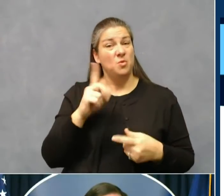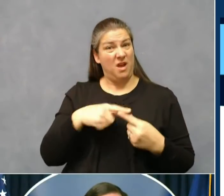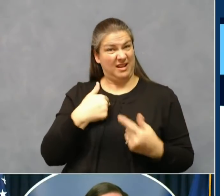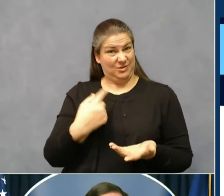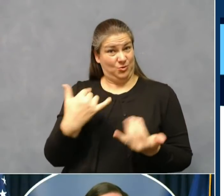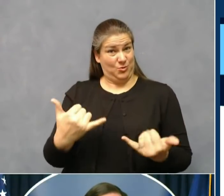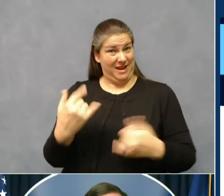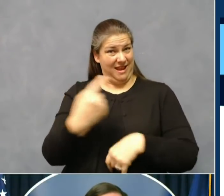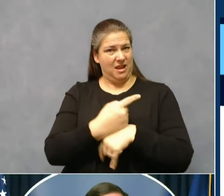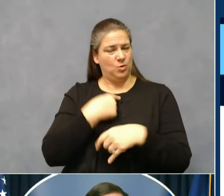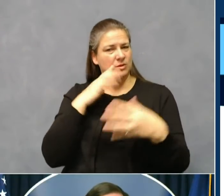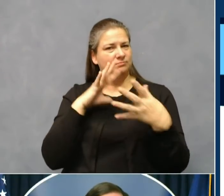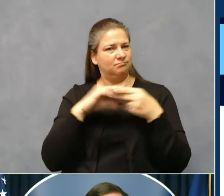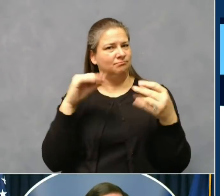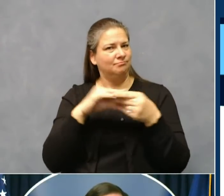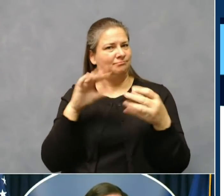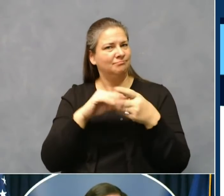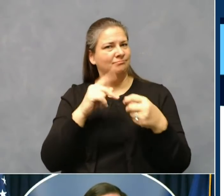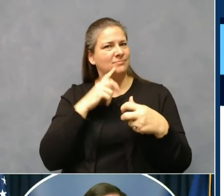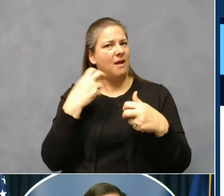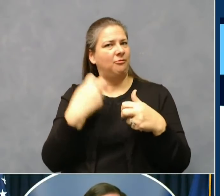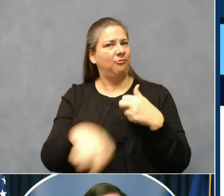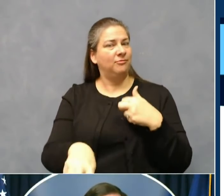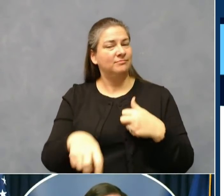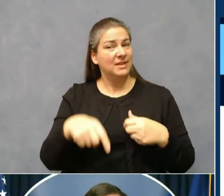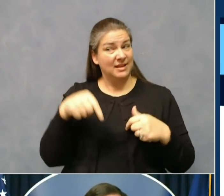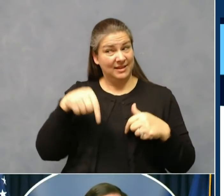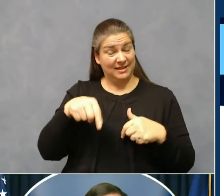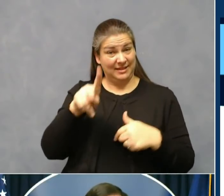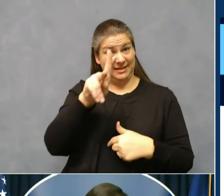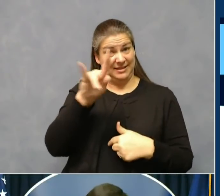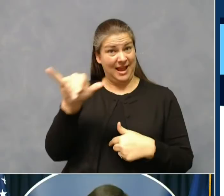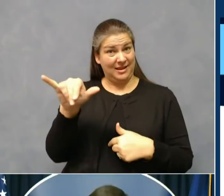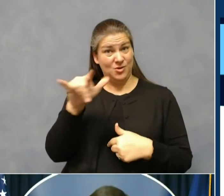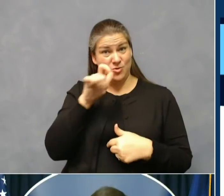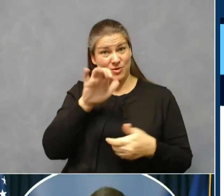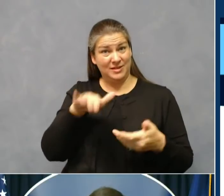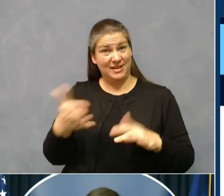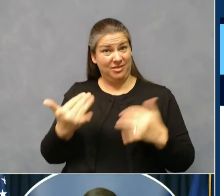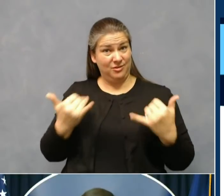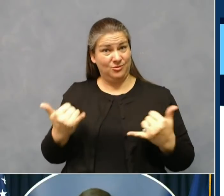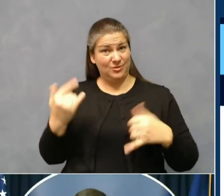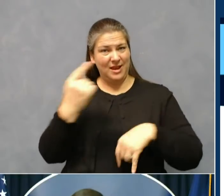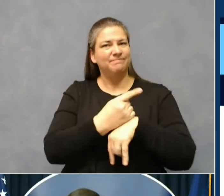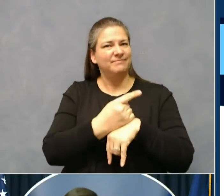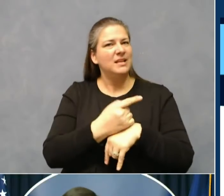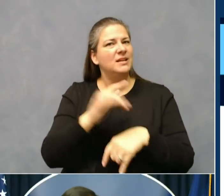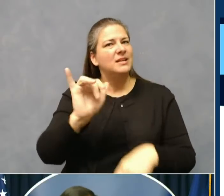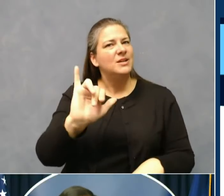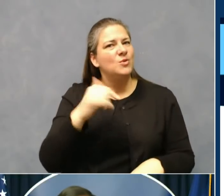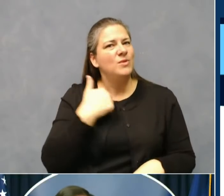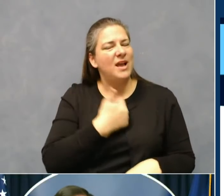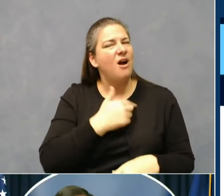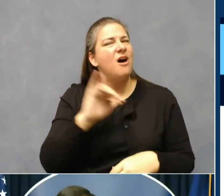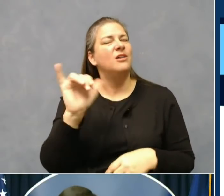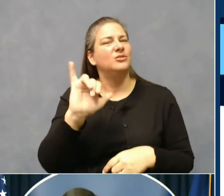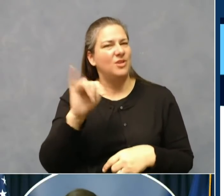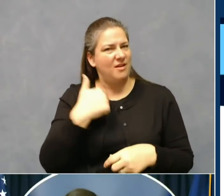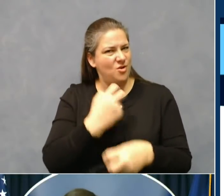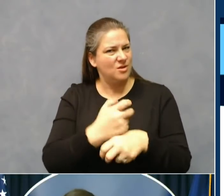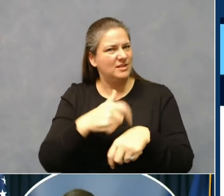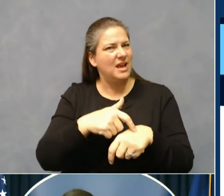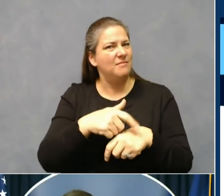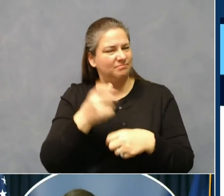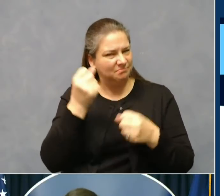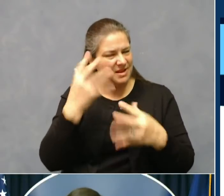another tough day in the number of Kentuckians that we've lost right here. But as we look at the virus spread in